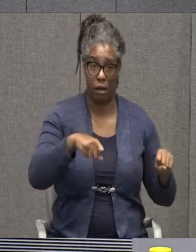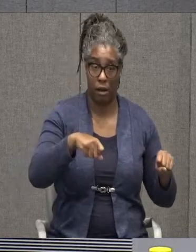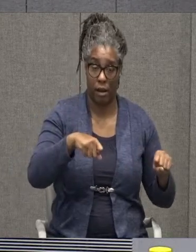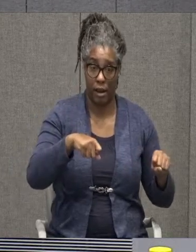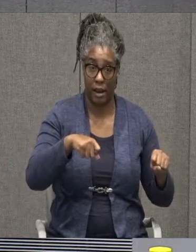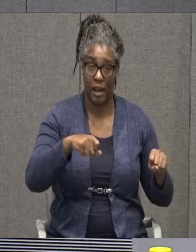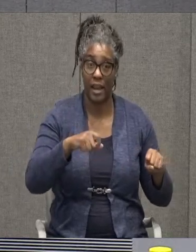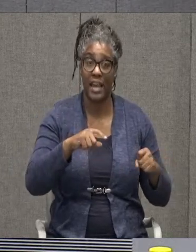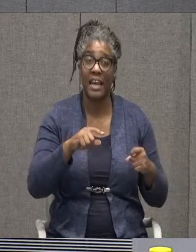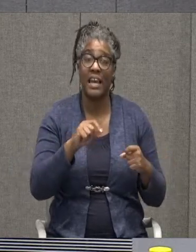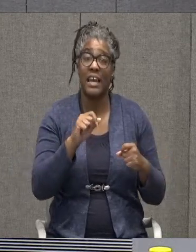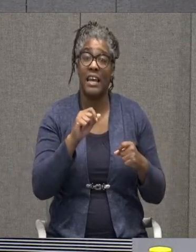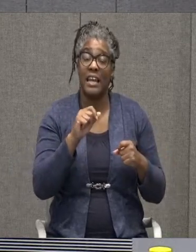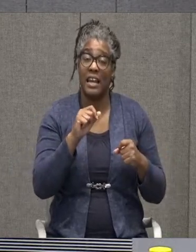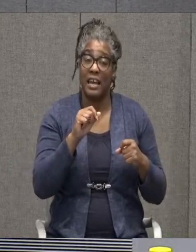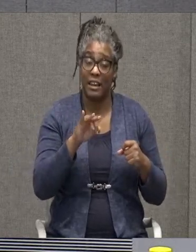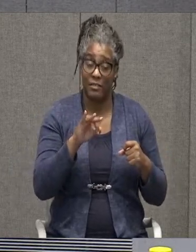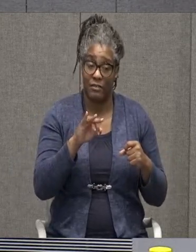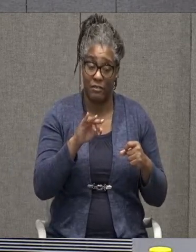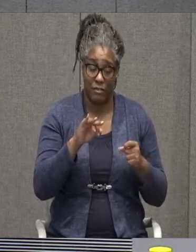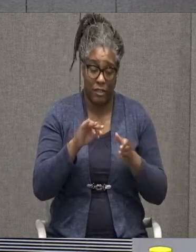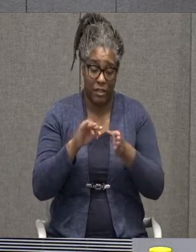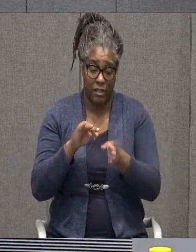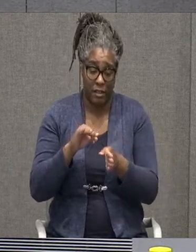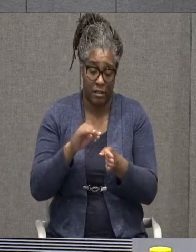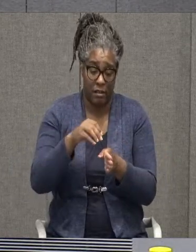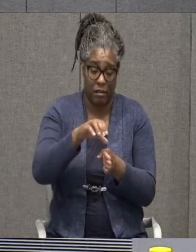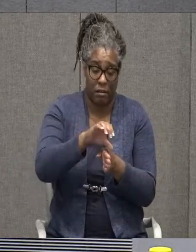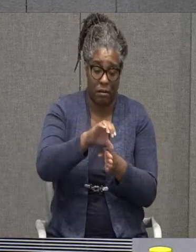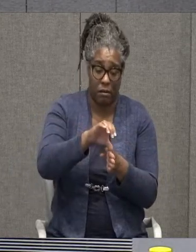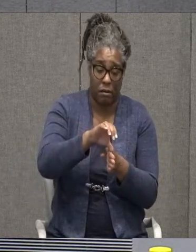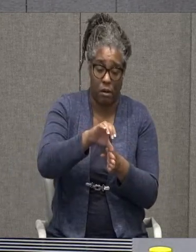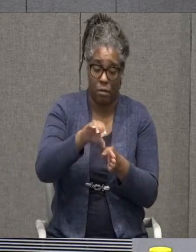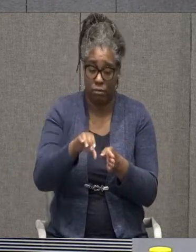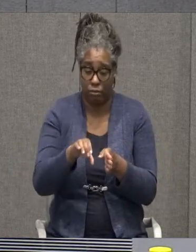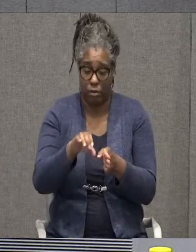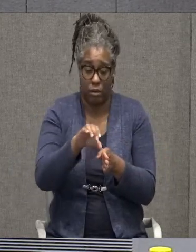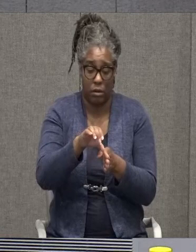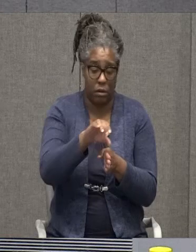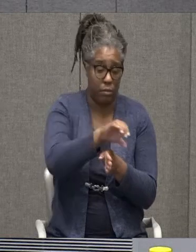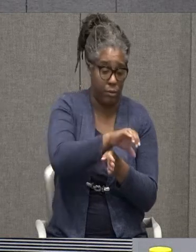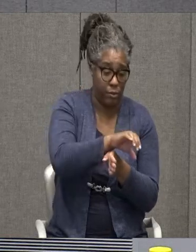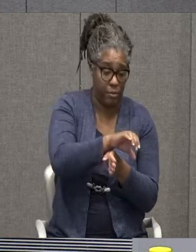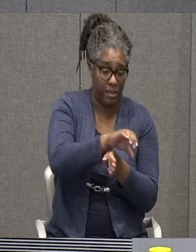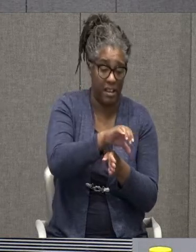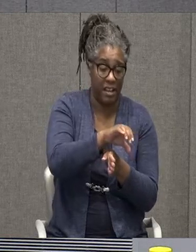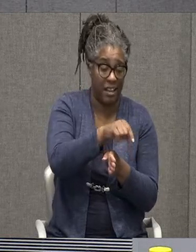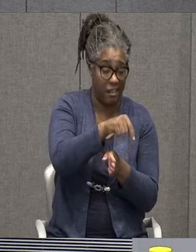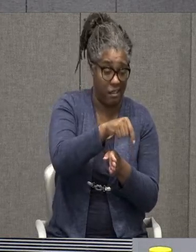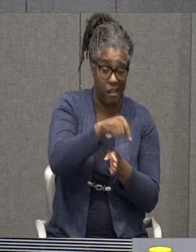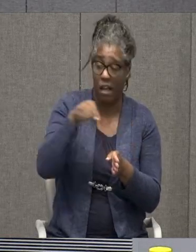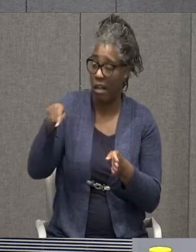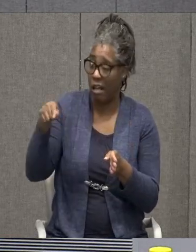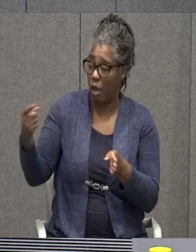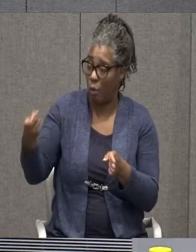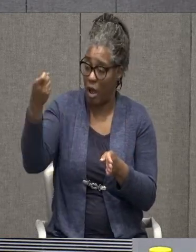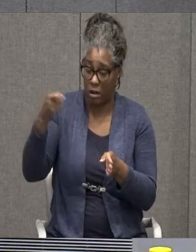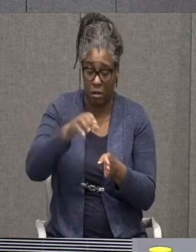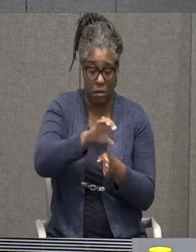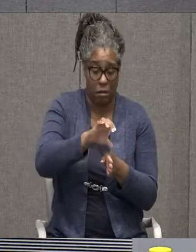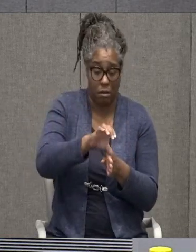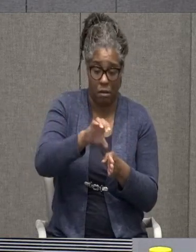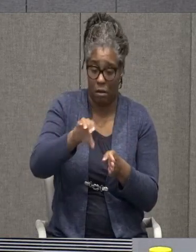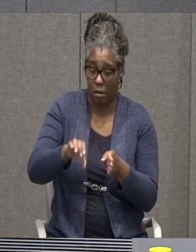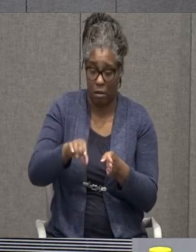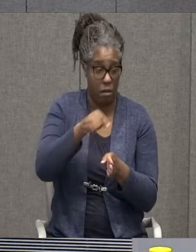won. So with using the paper plate, you're going to fan, all right, fan the balloon to